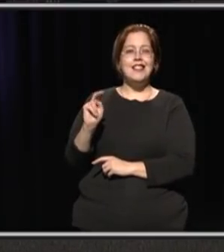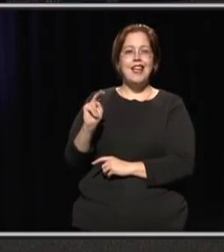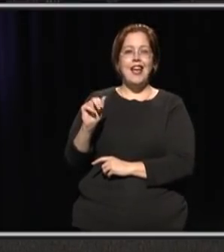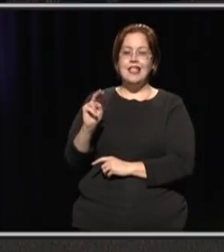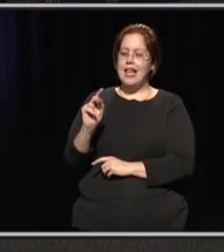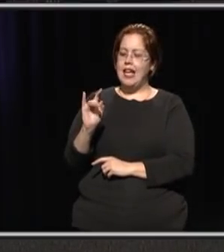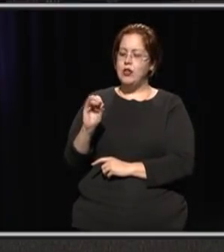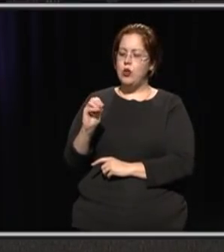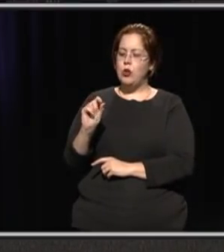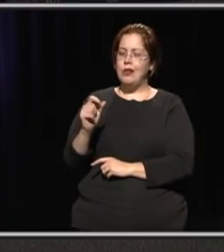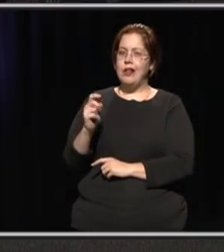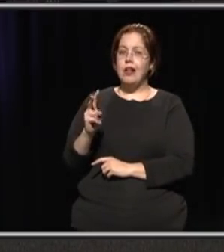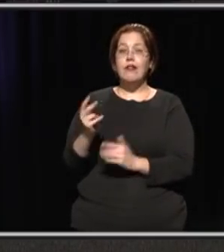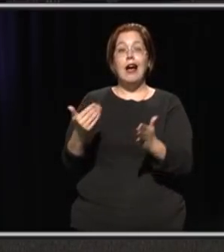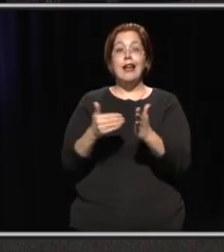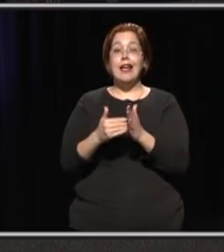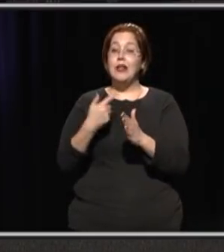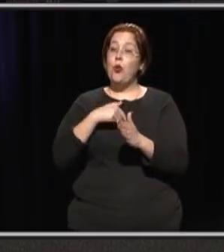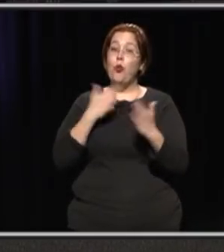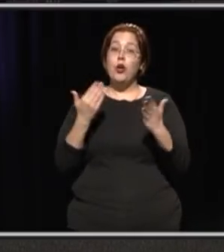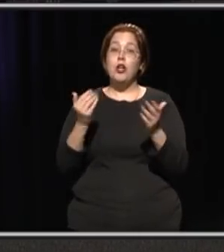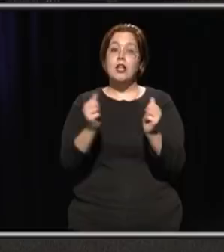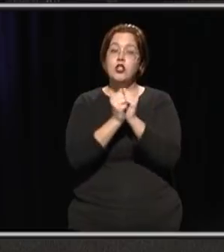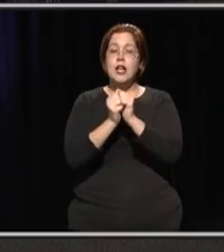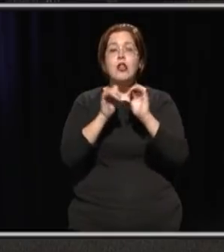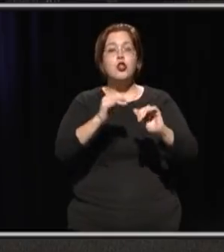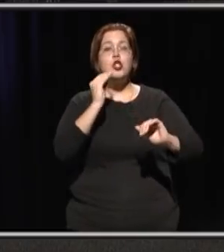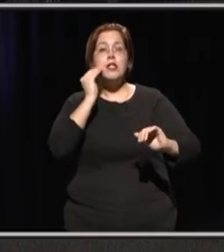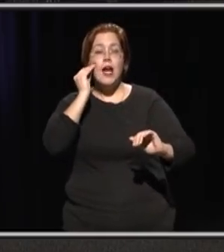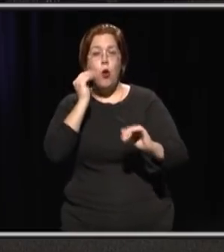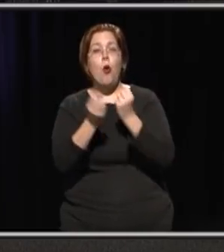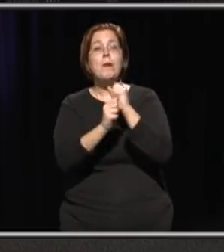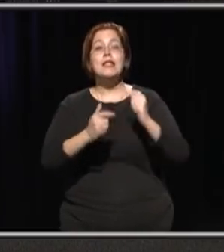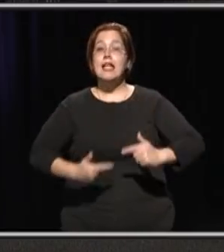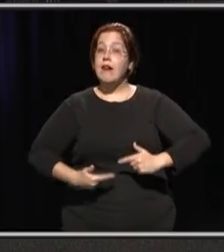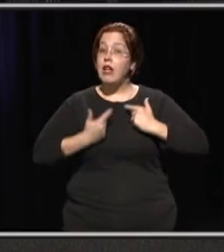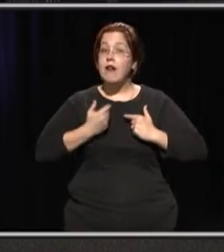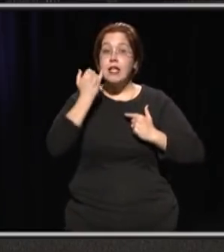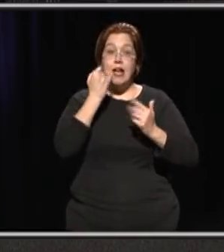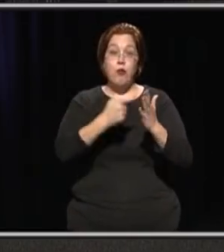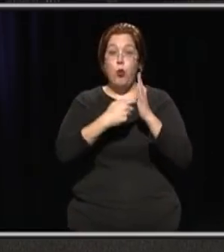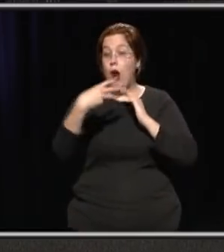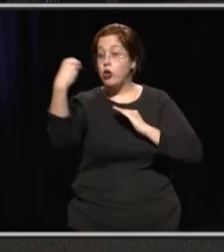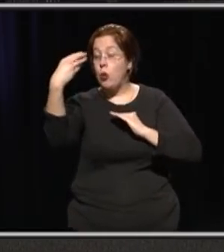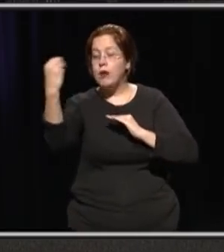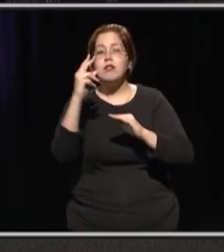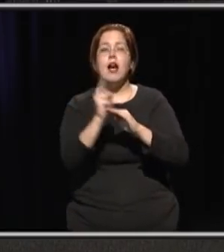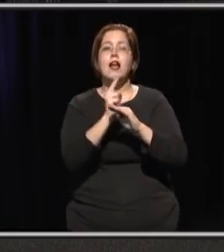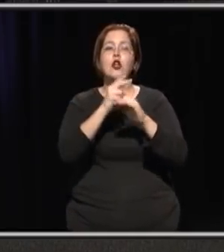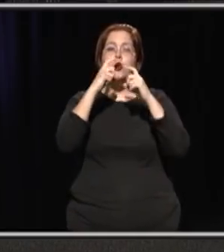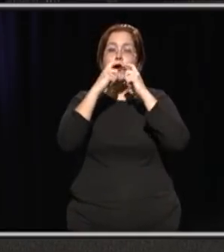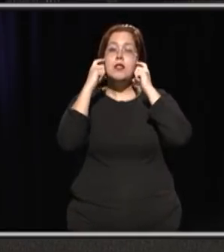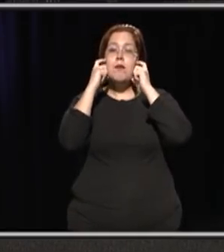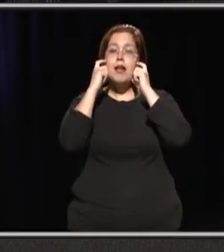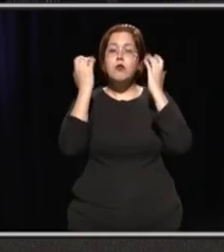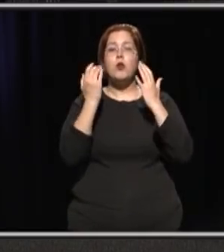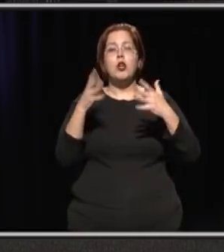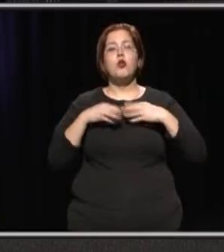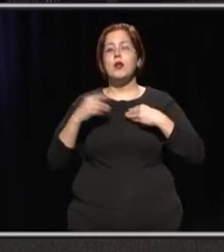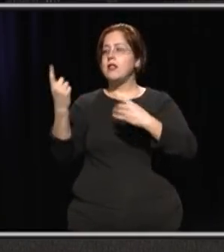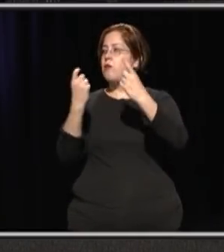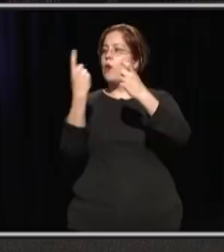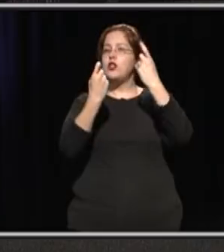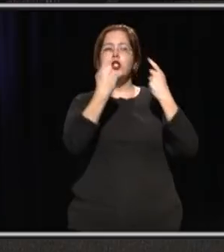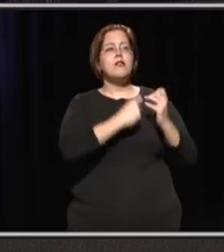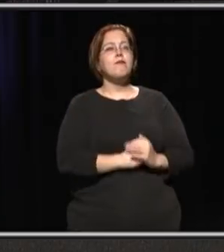covid19.sanantonio.gov. Again, we're all in this together. Stay home, save lives, and if you have to go out, wear a mask. And we're here for questions and